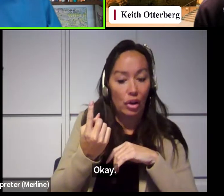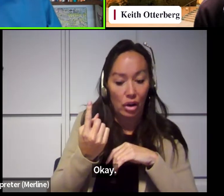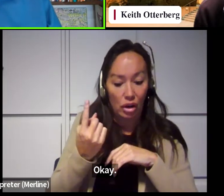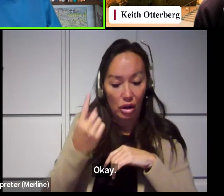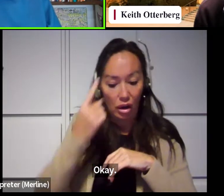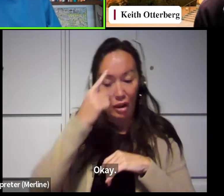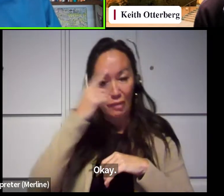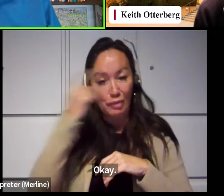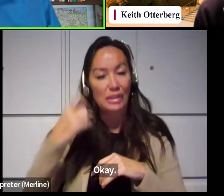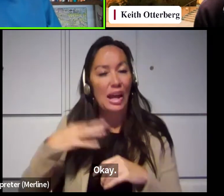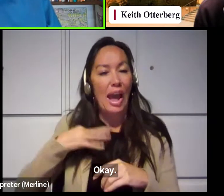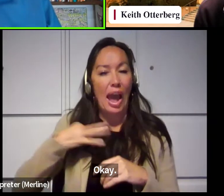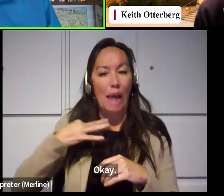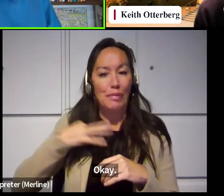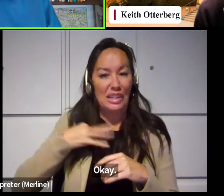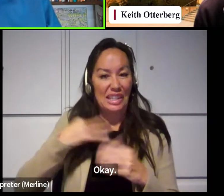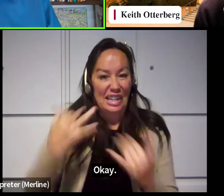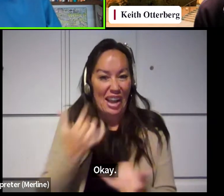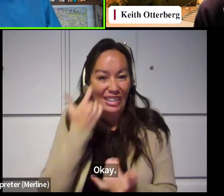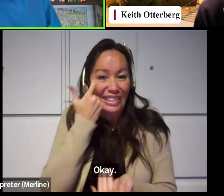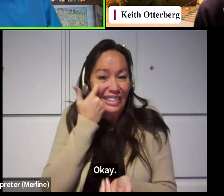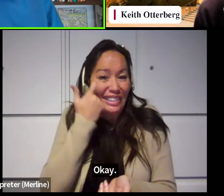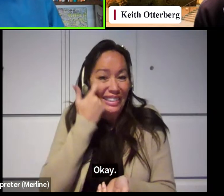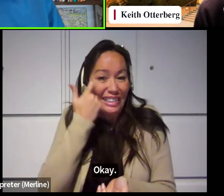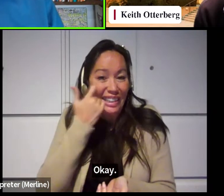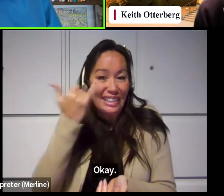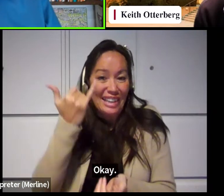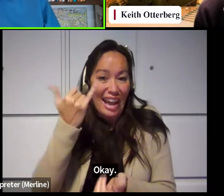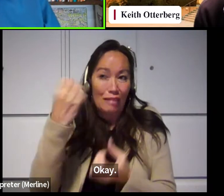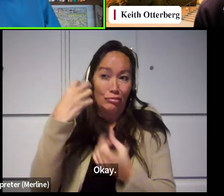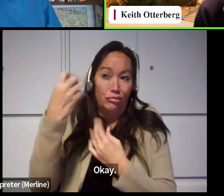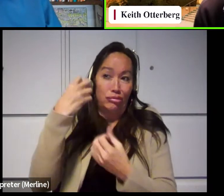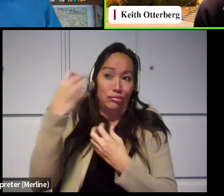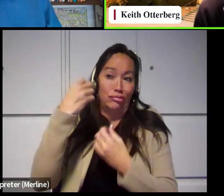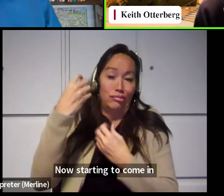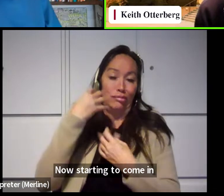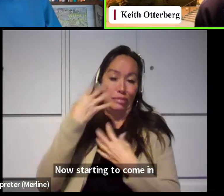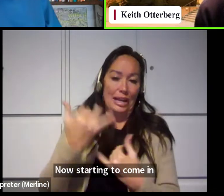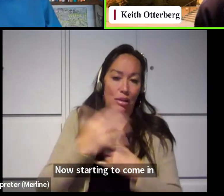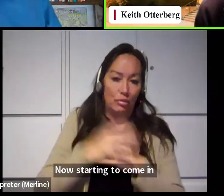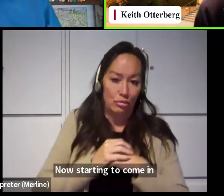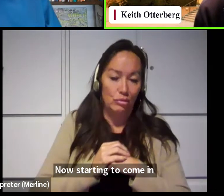because the applications are just now starting to come in. Okay.